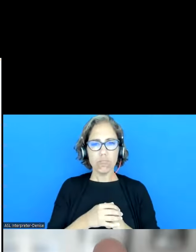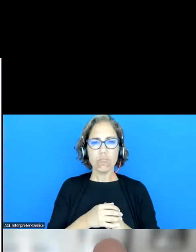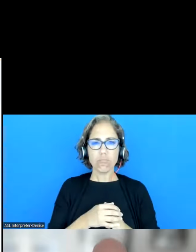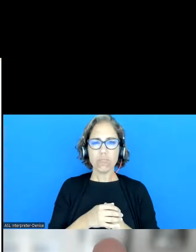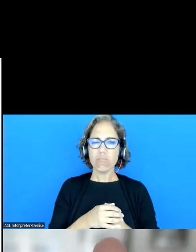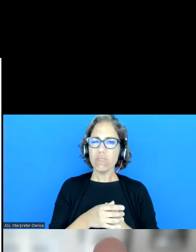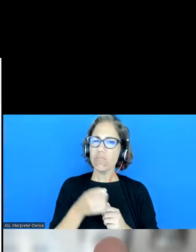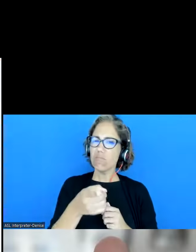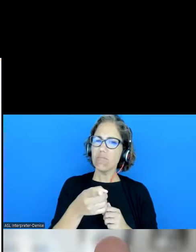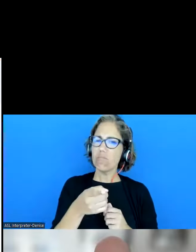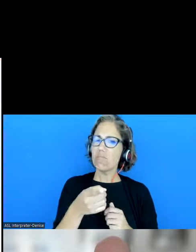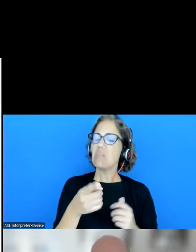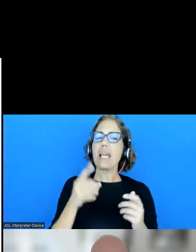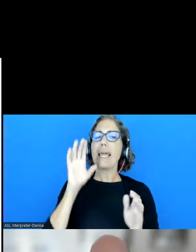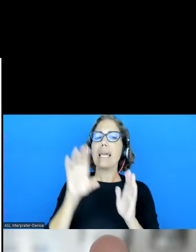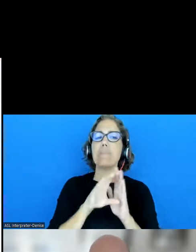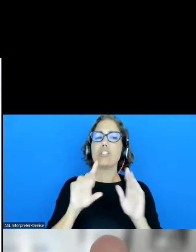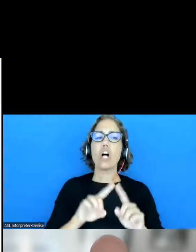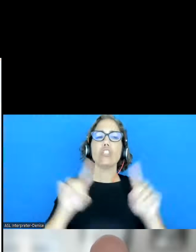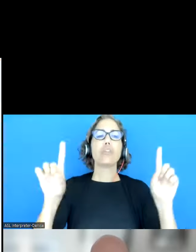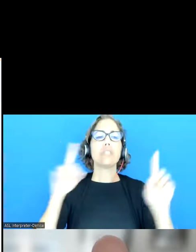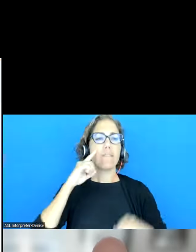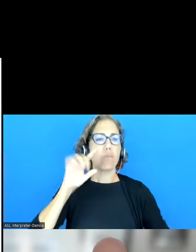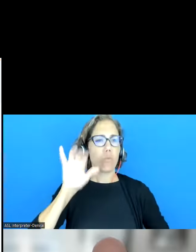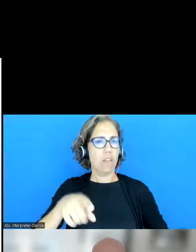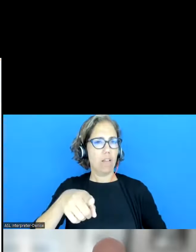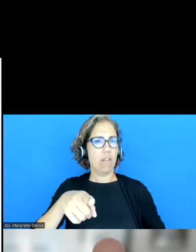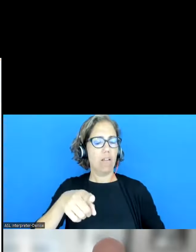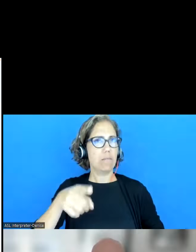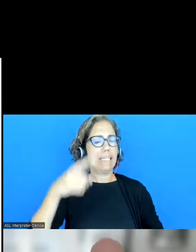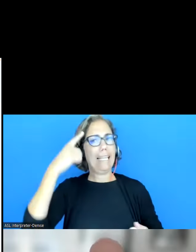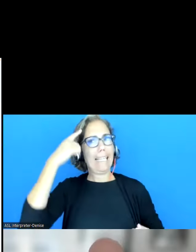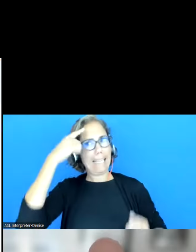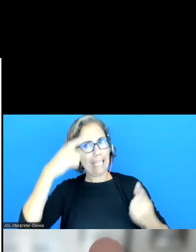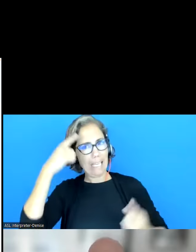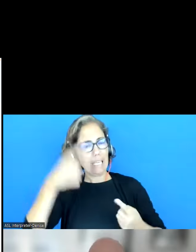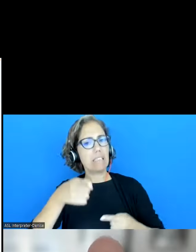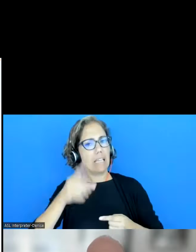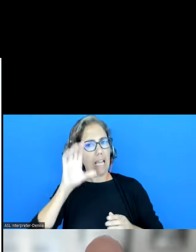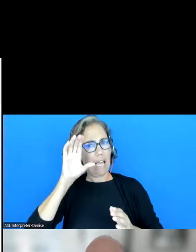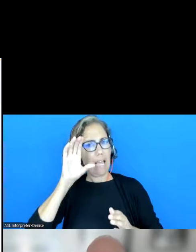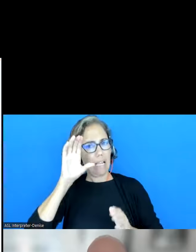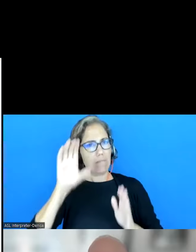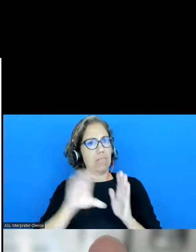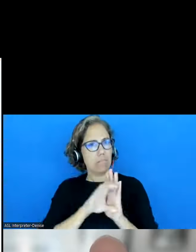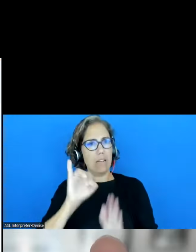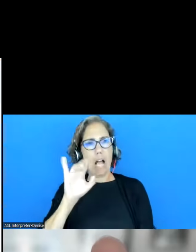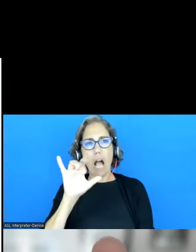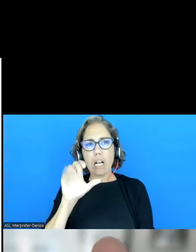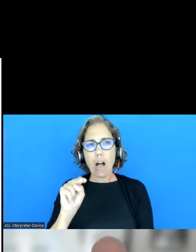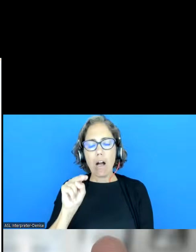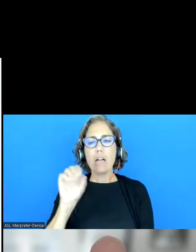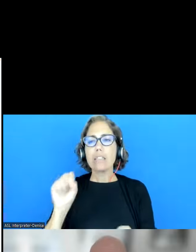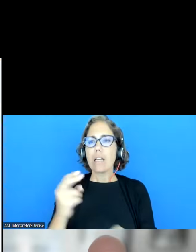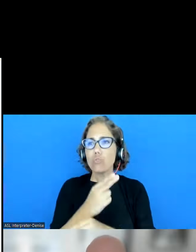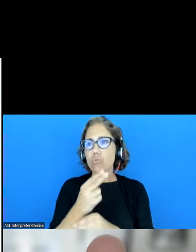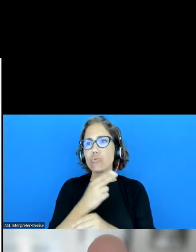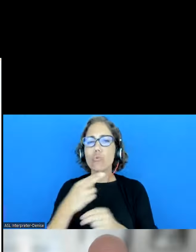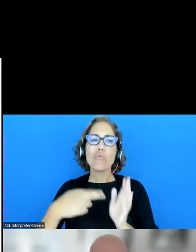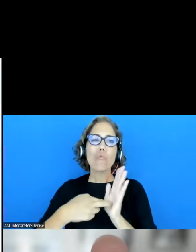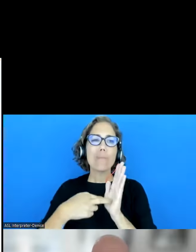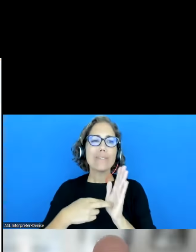What would the image alternative be for this? Think, of course, that the icon can very often be used to represent a